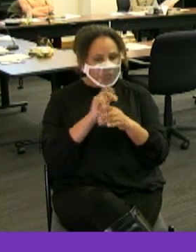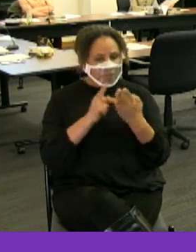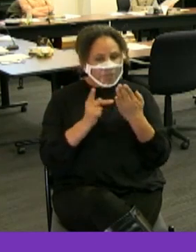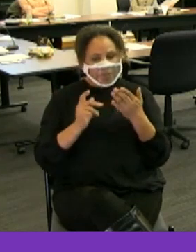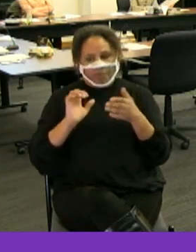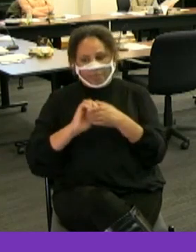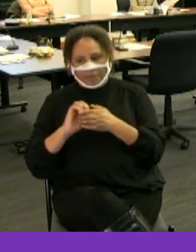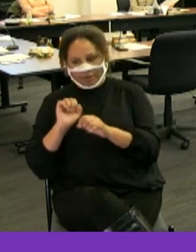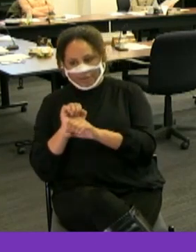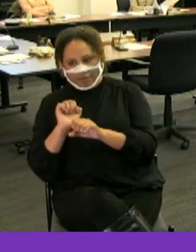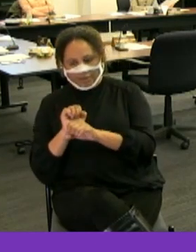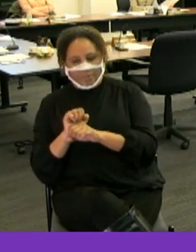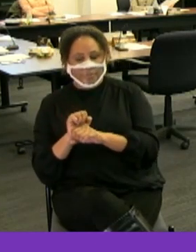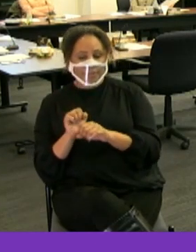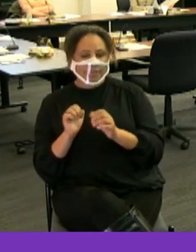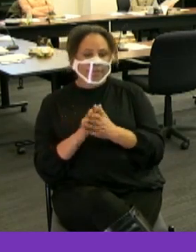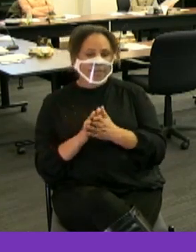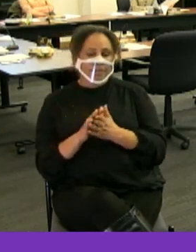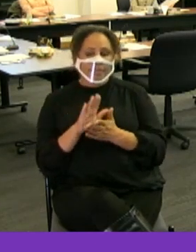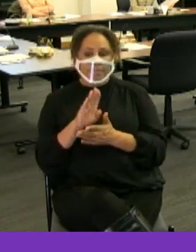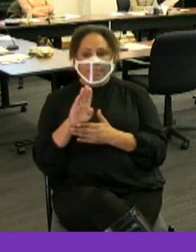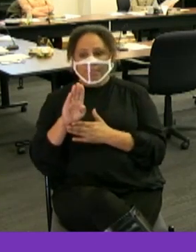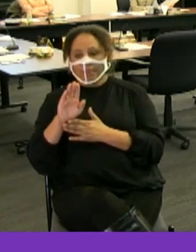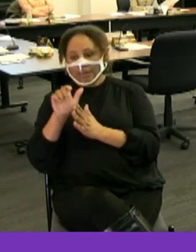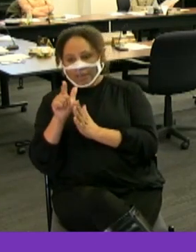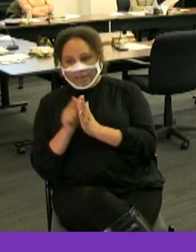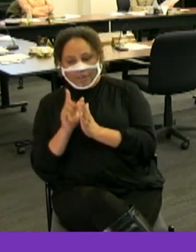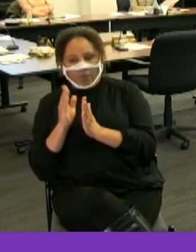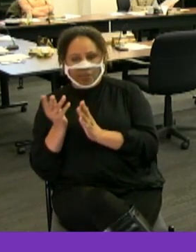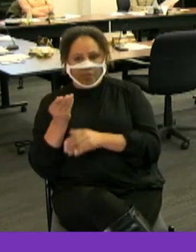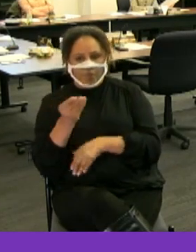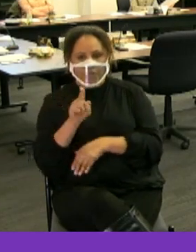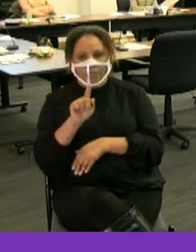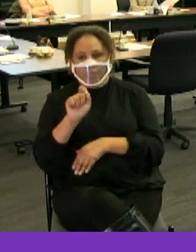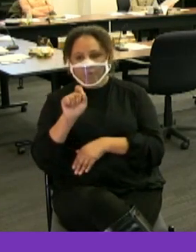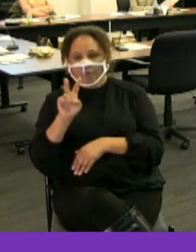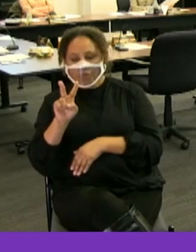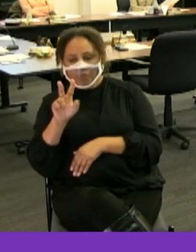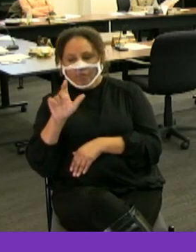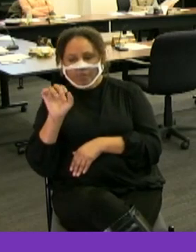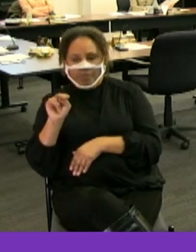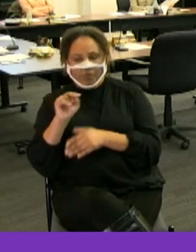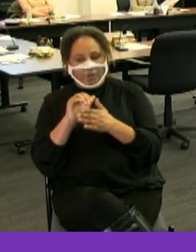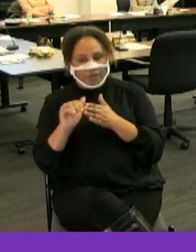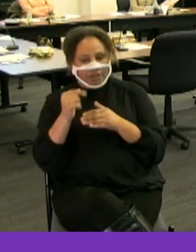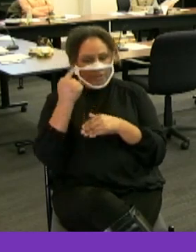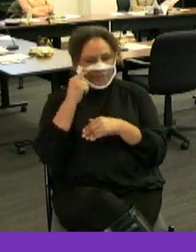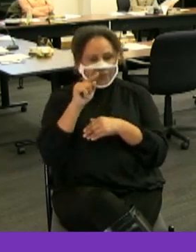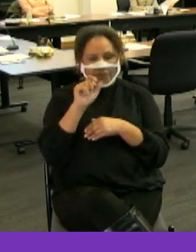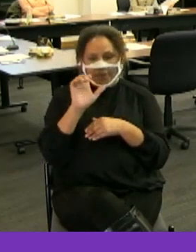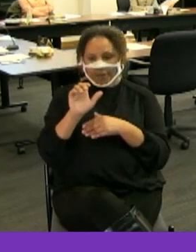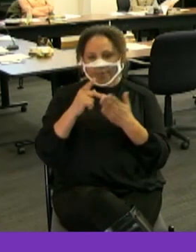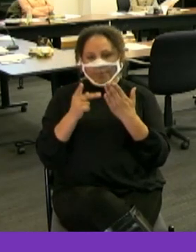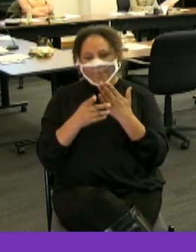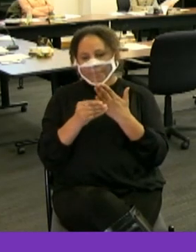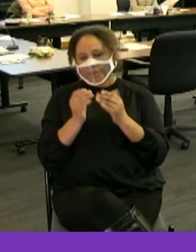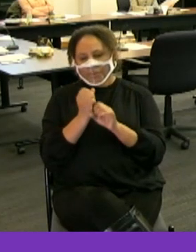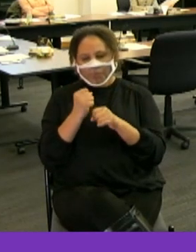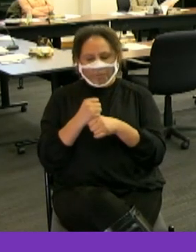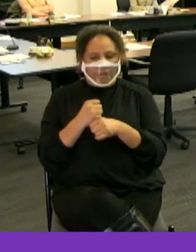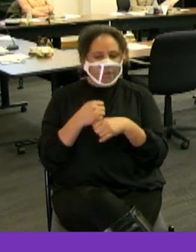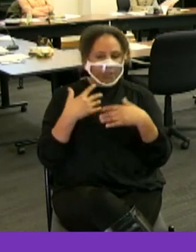jobs. The Back Better Act will provide $1.2 billion for the TACT program and create an extremely